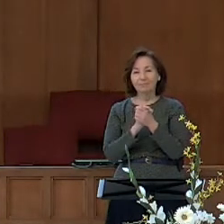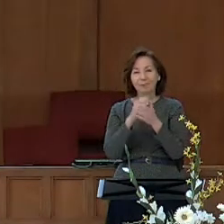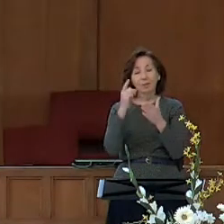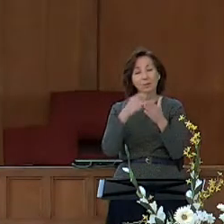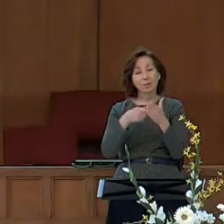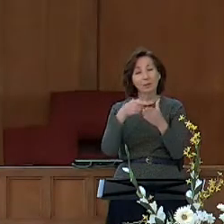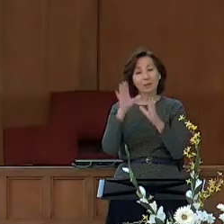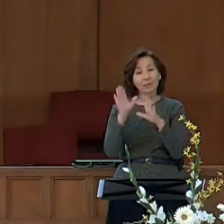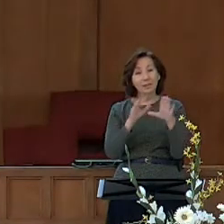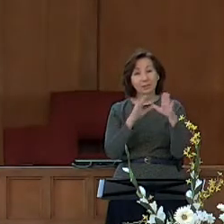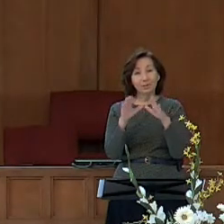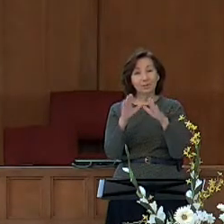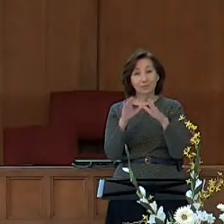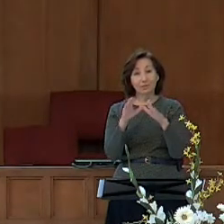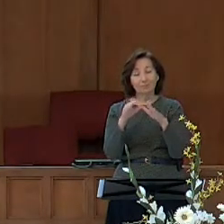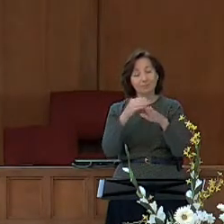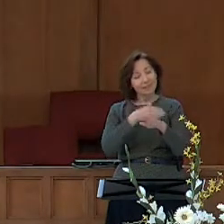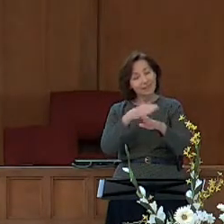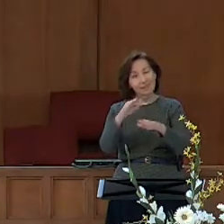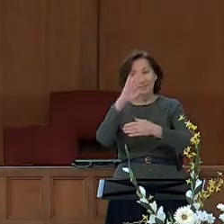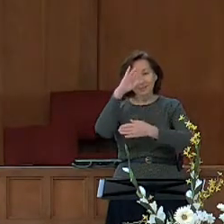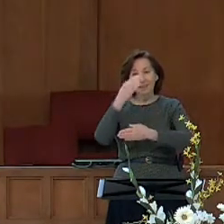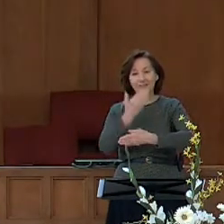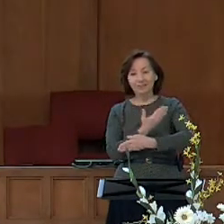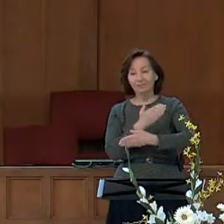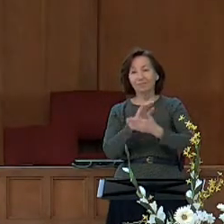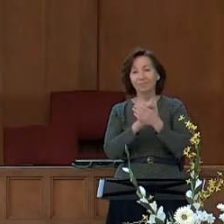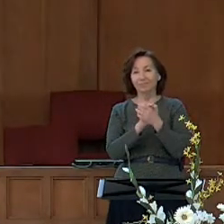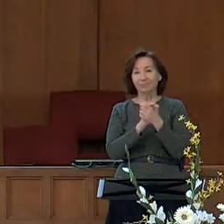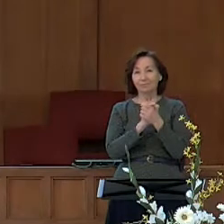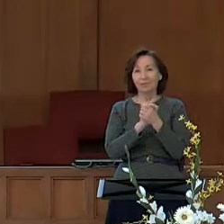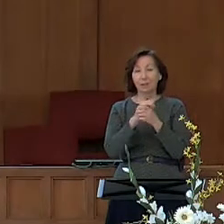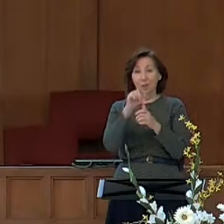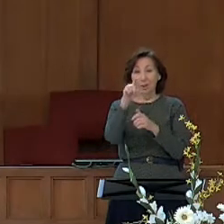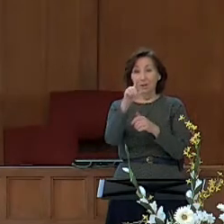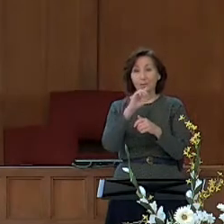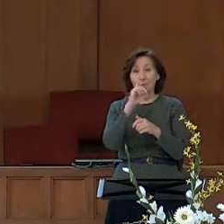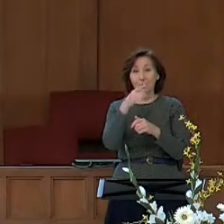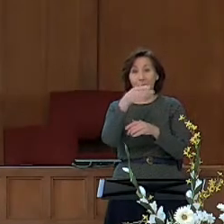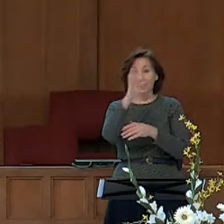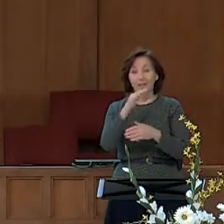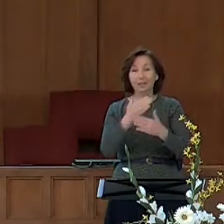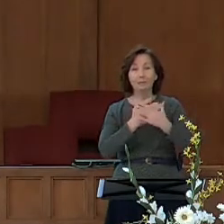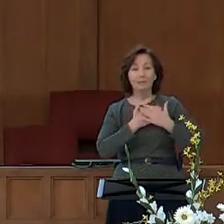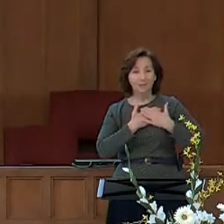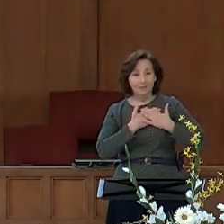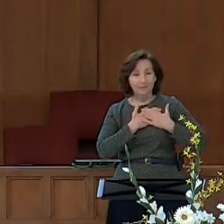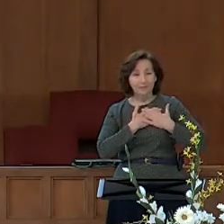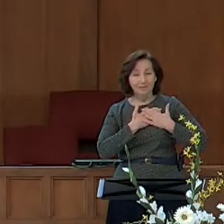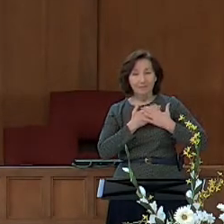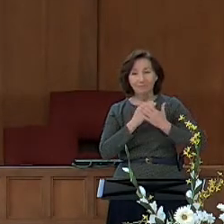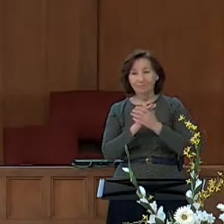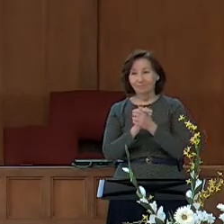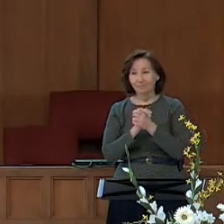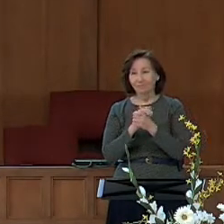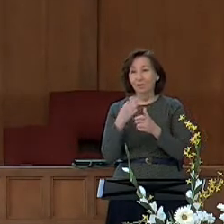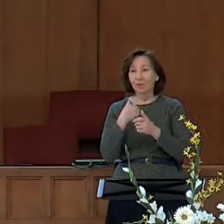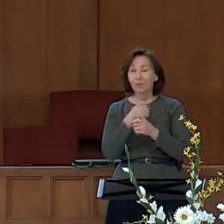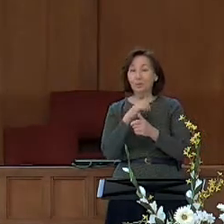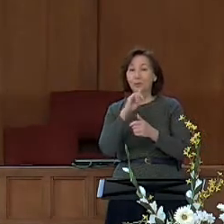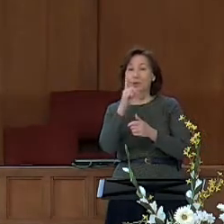do? He sends his son. You are God's beloved. We